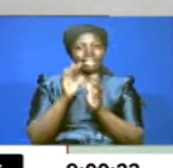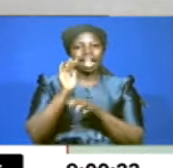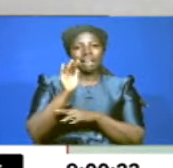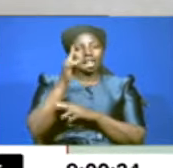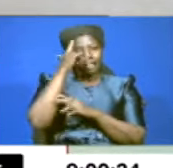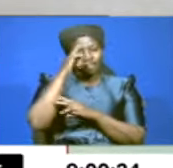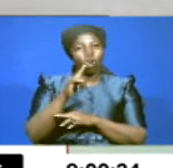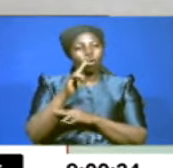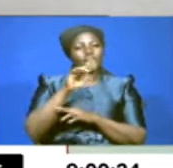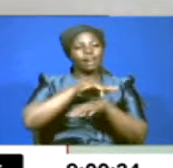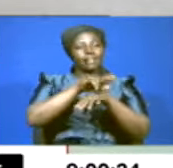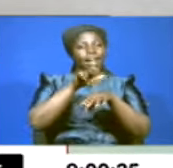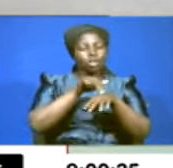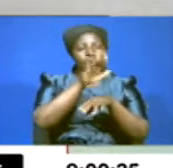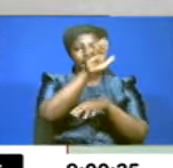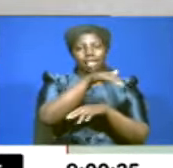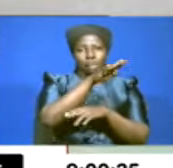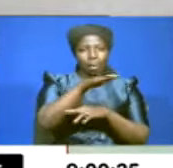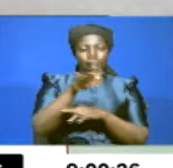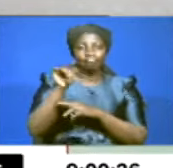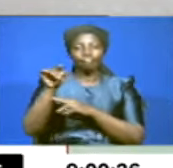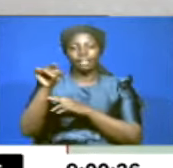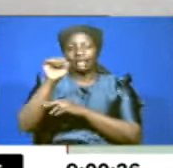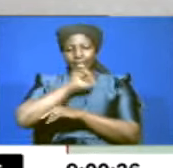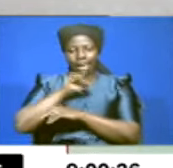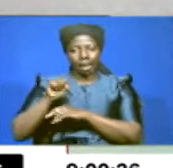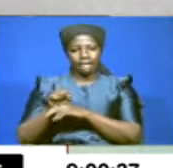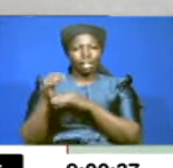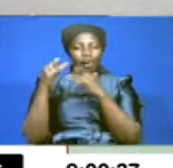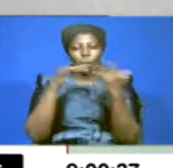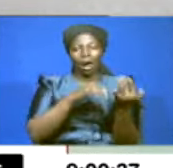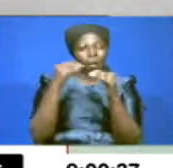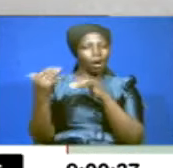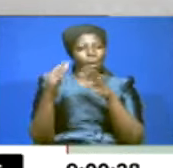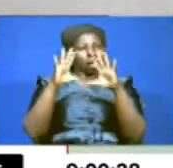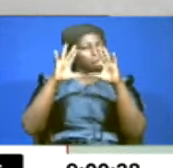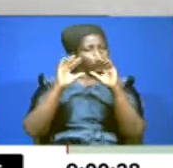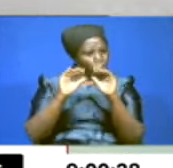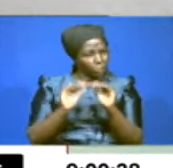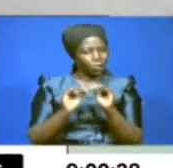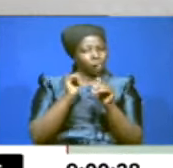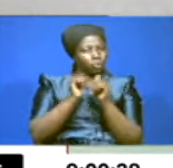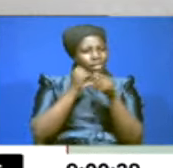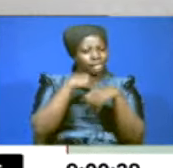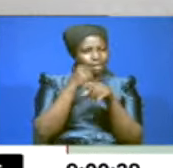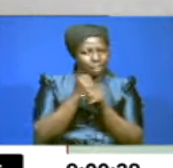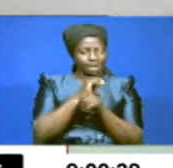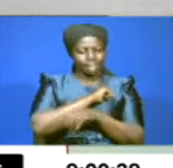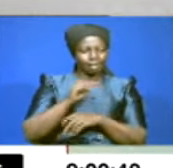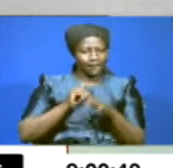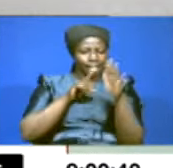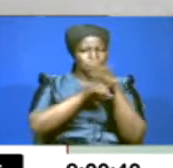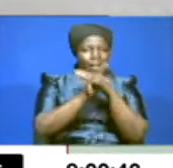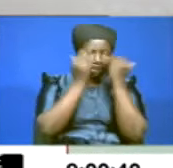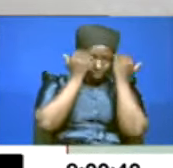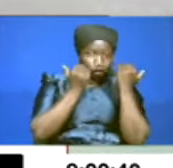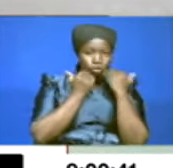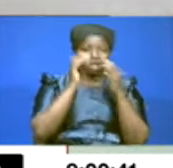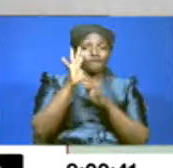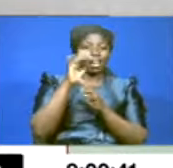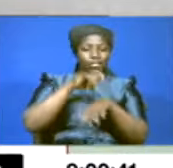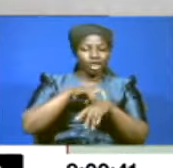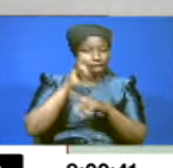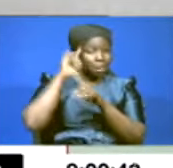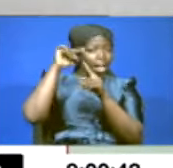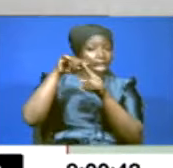the National Assembly and the Senate that has seen the Senate go to court for a record 5 times seeking constitutional interpretation on its